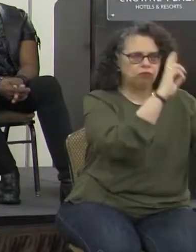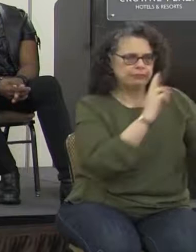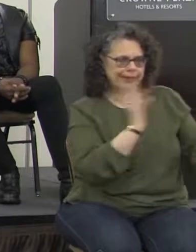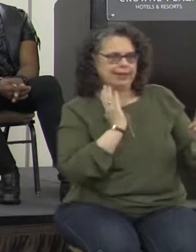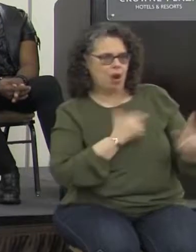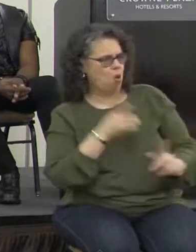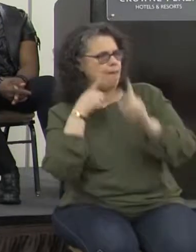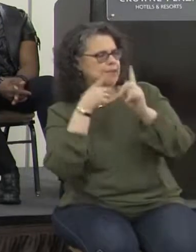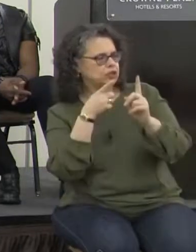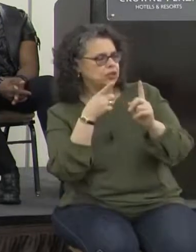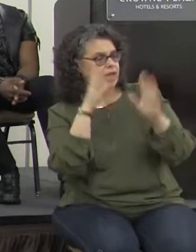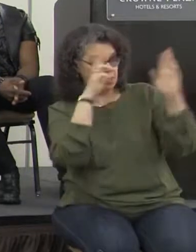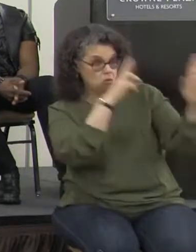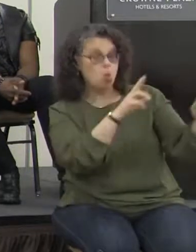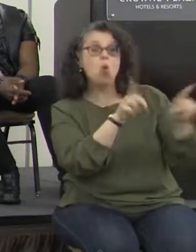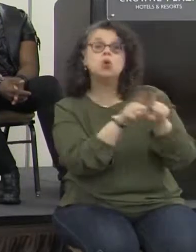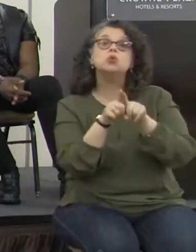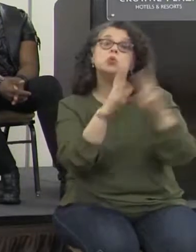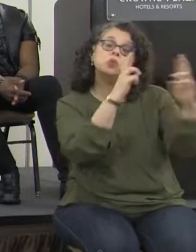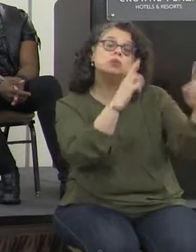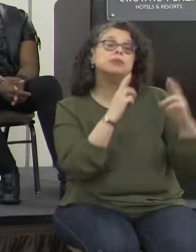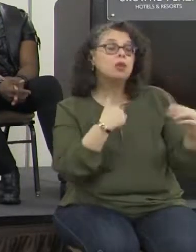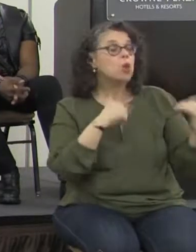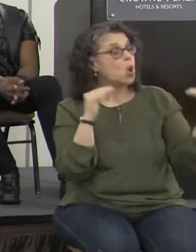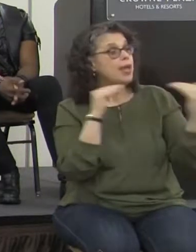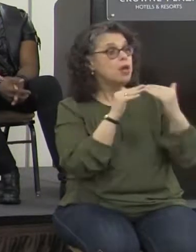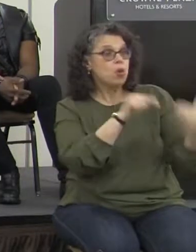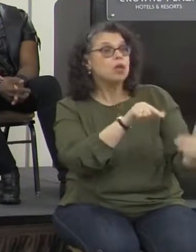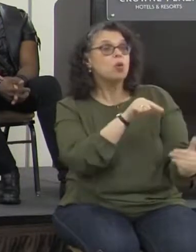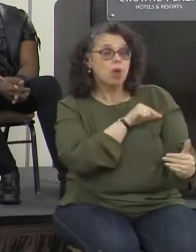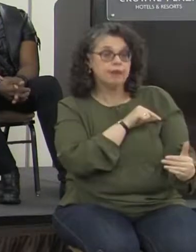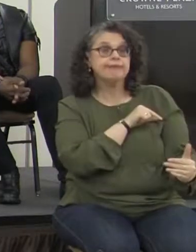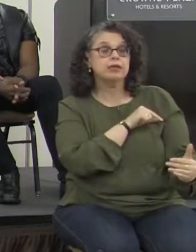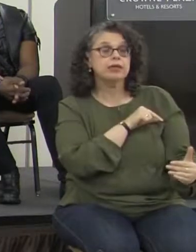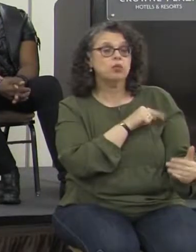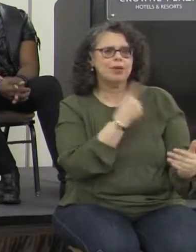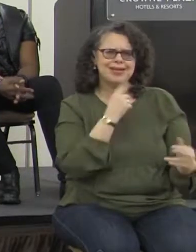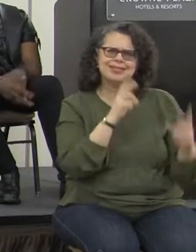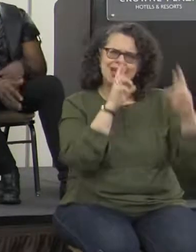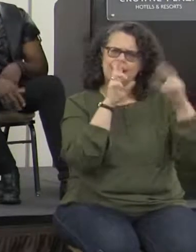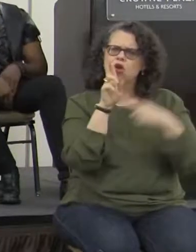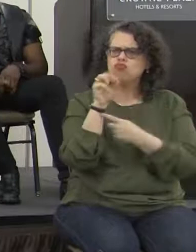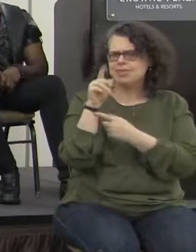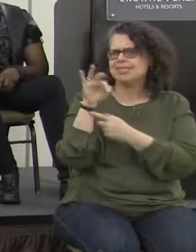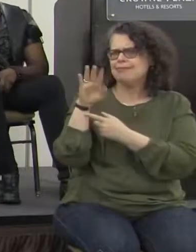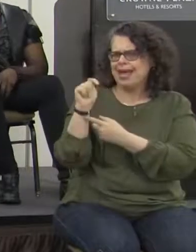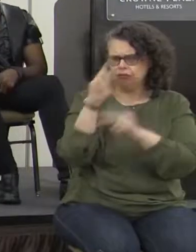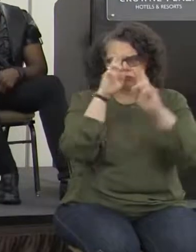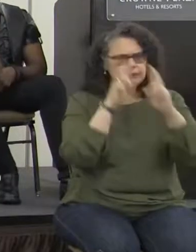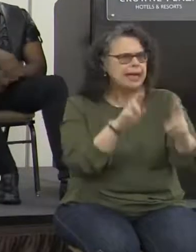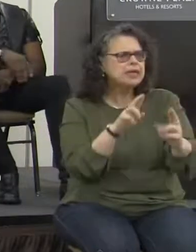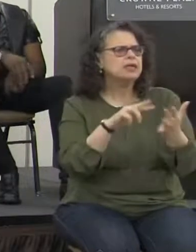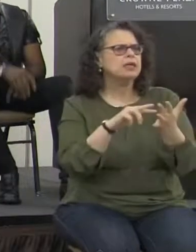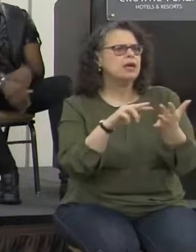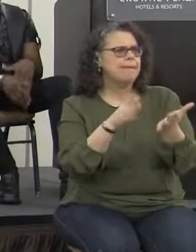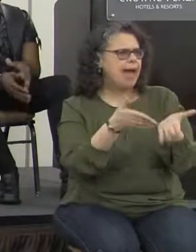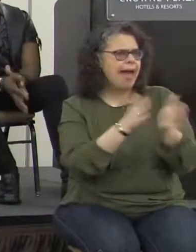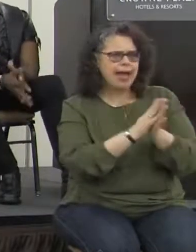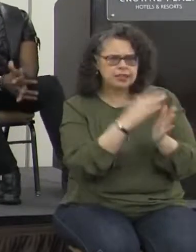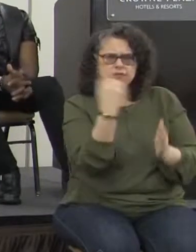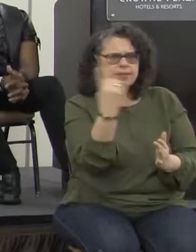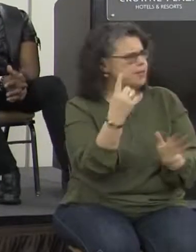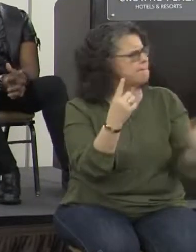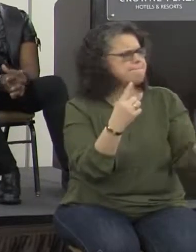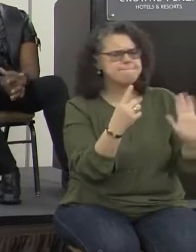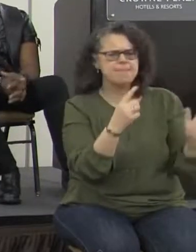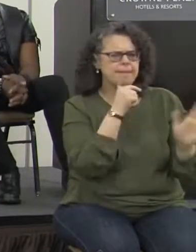are equally as qualified to do so. Now, when I say respect, it's not that I'm asking for anything, because I'm not asking you